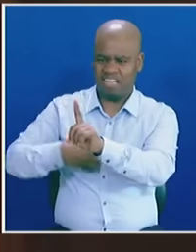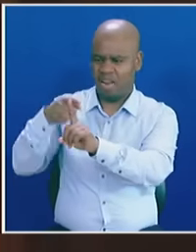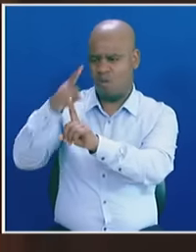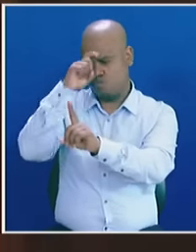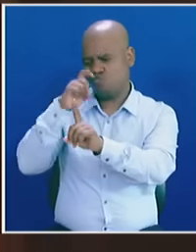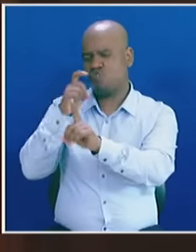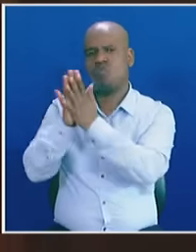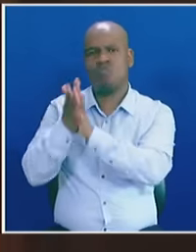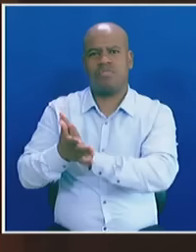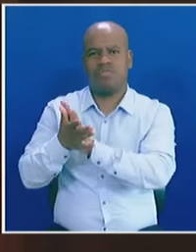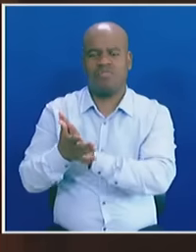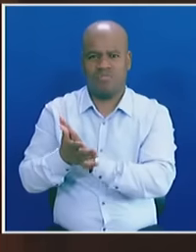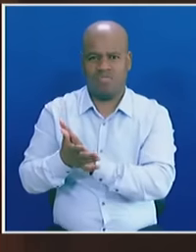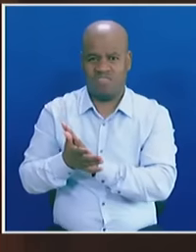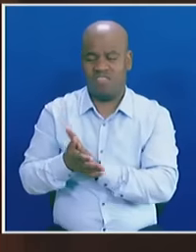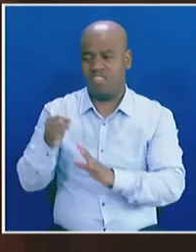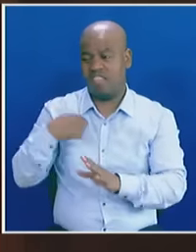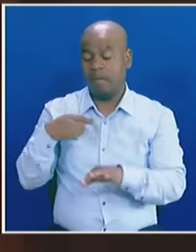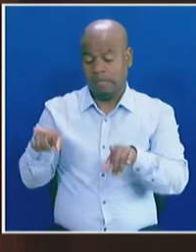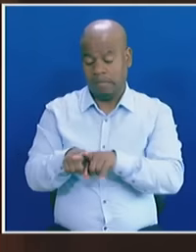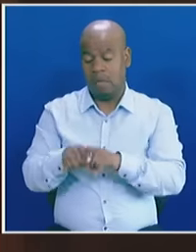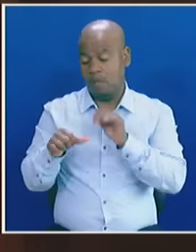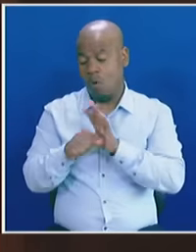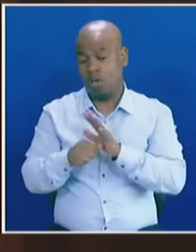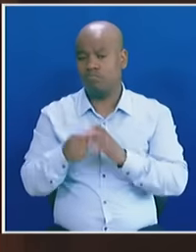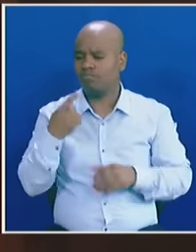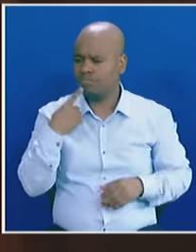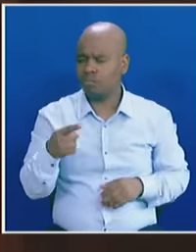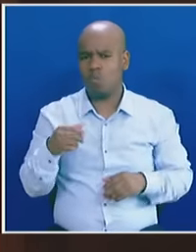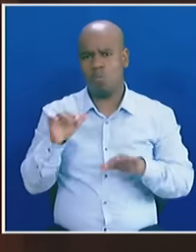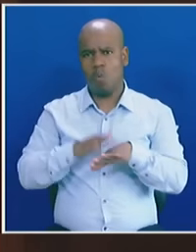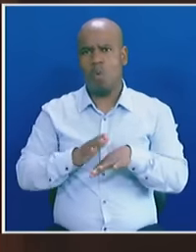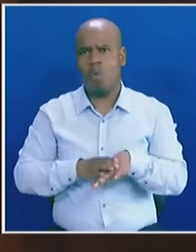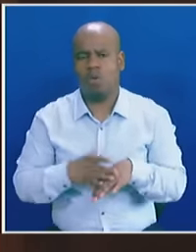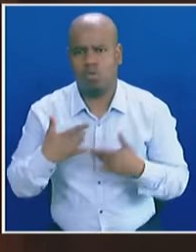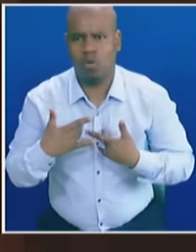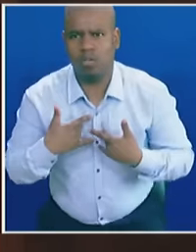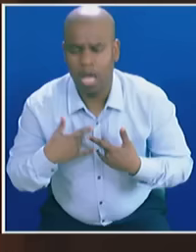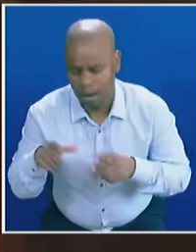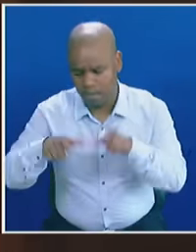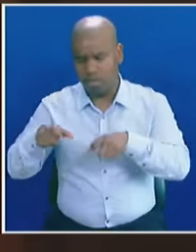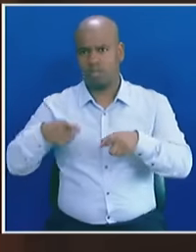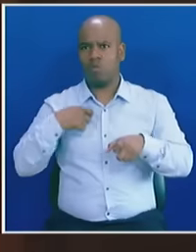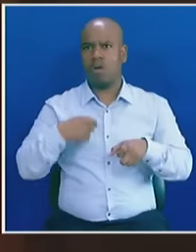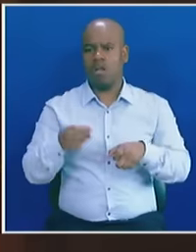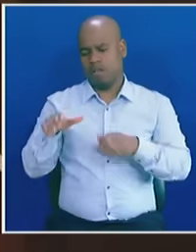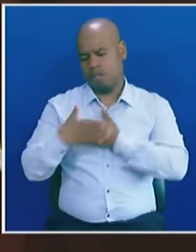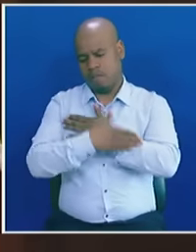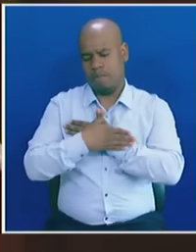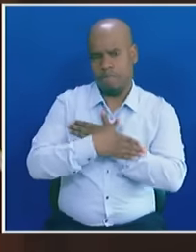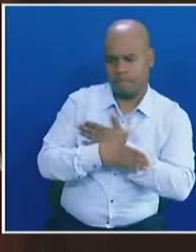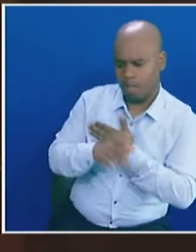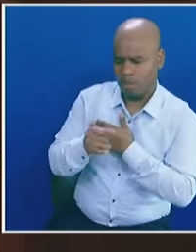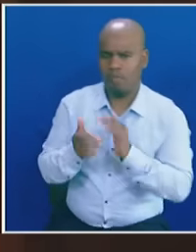leads. It is important to mention that there is a growing concern of those who want to turn the current process into